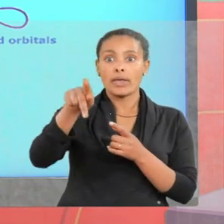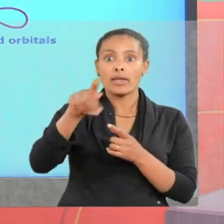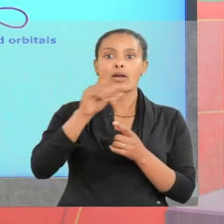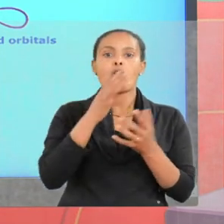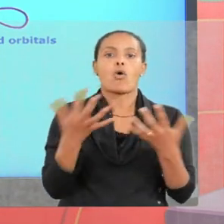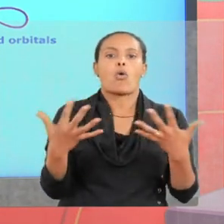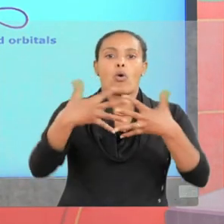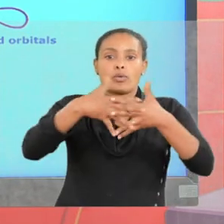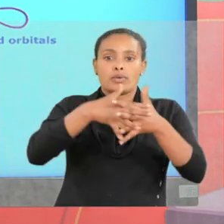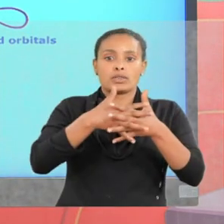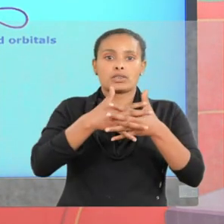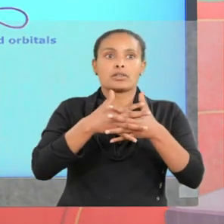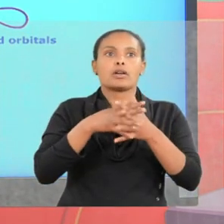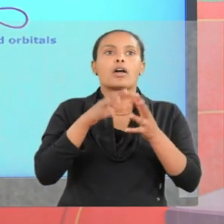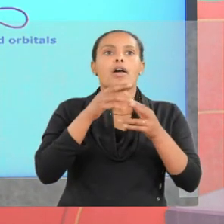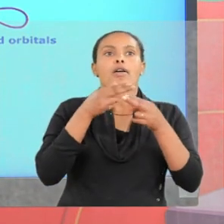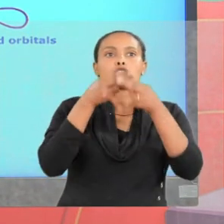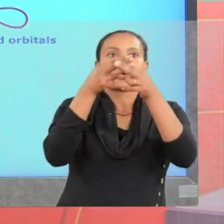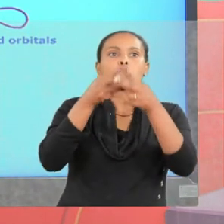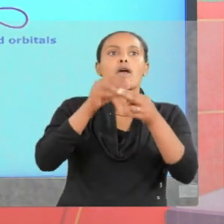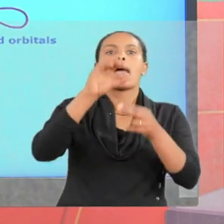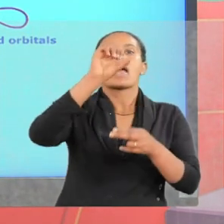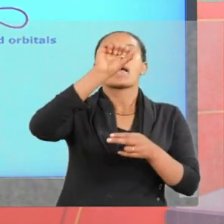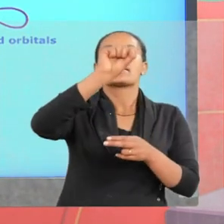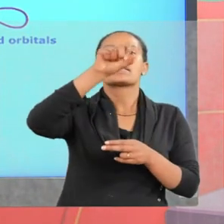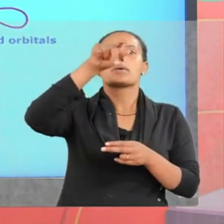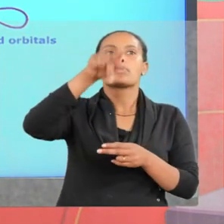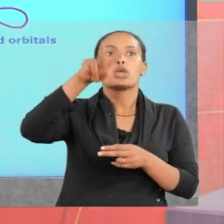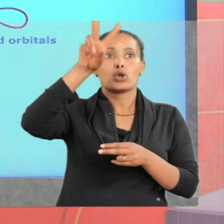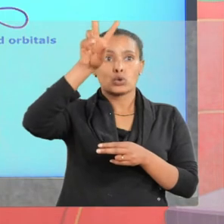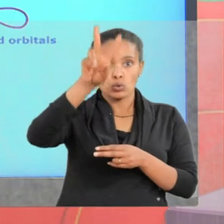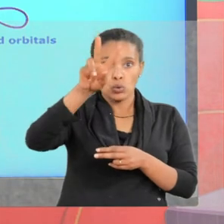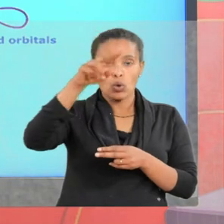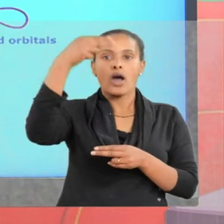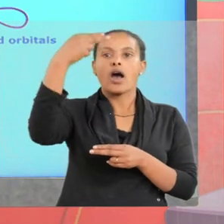is called SP hybrid